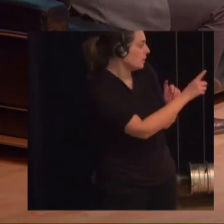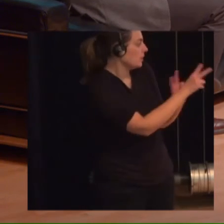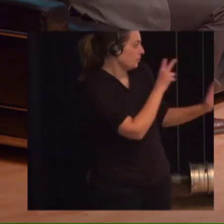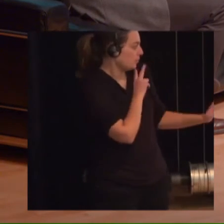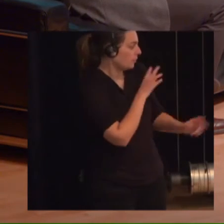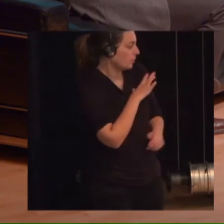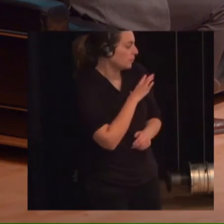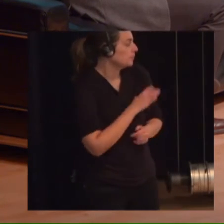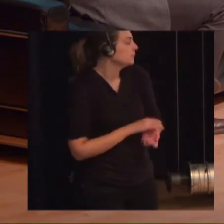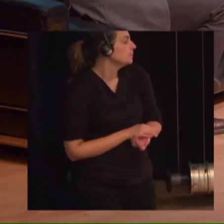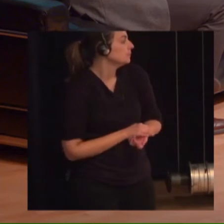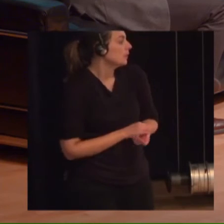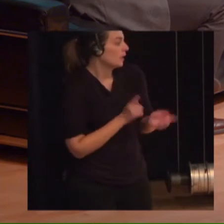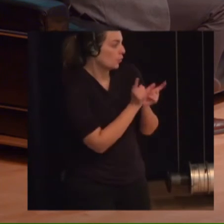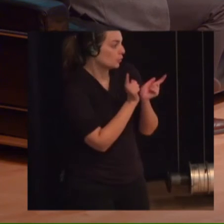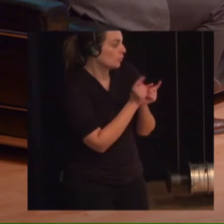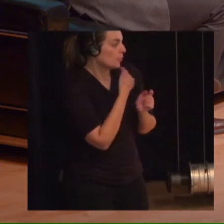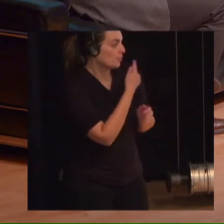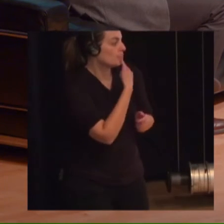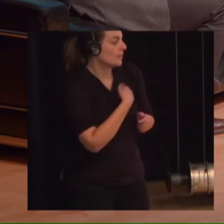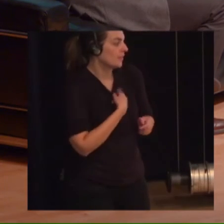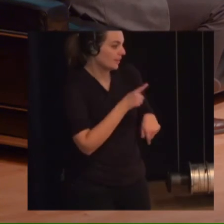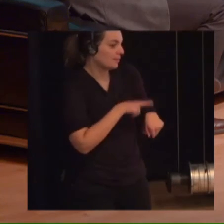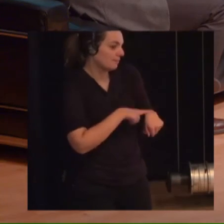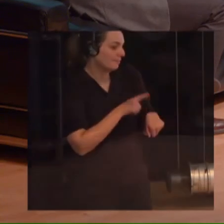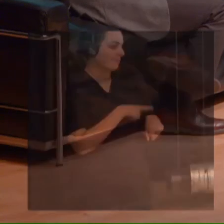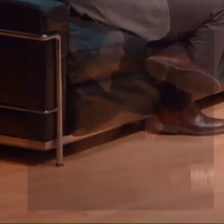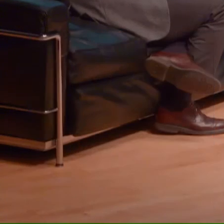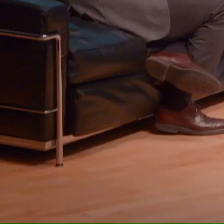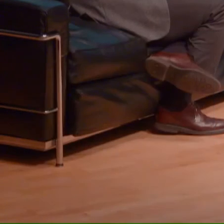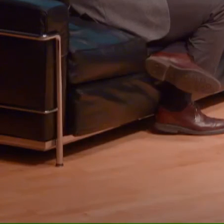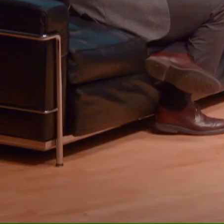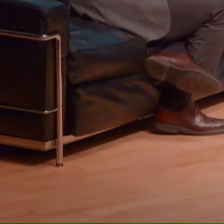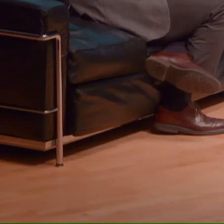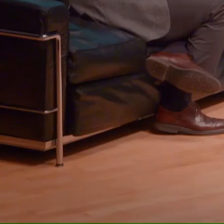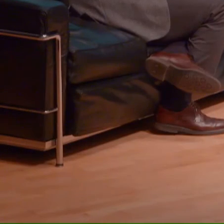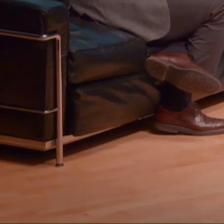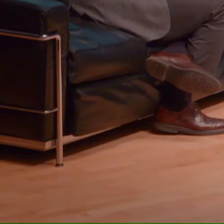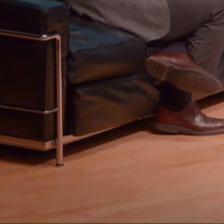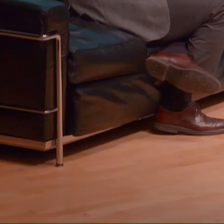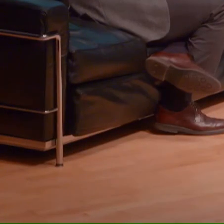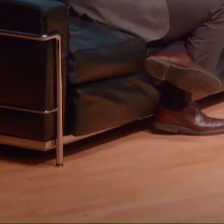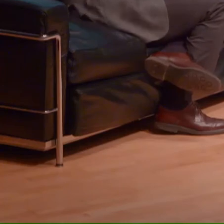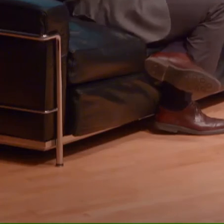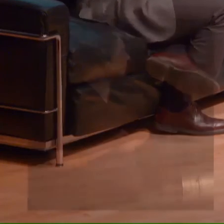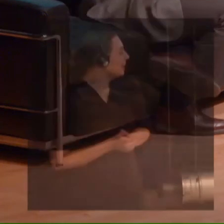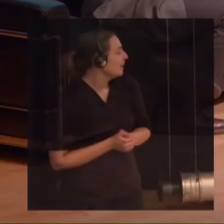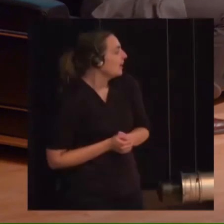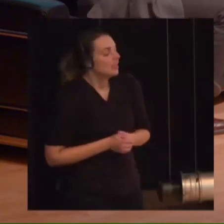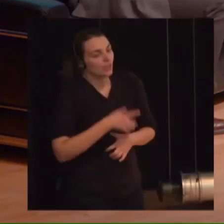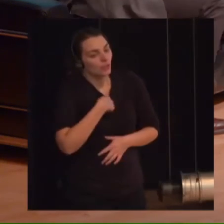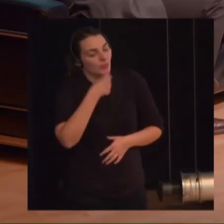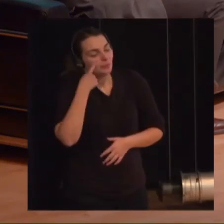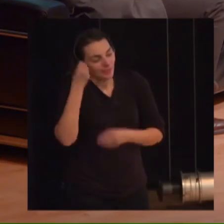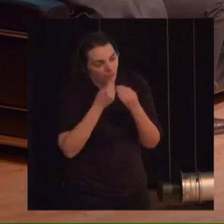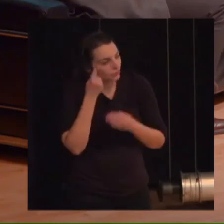they are making me obscene signs from the side that we have to... I'll be very brief. I think the one word that stuck out